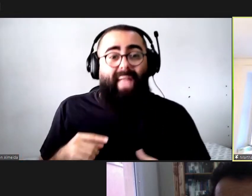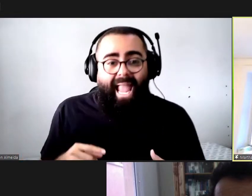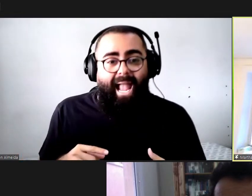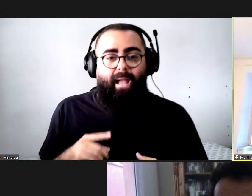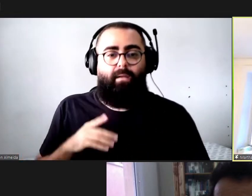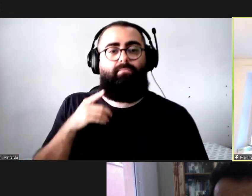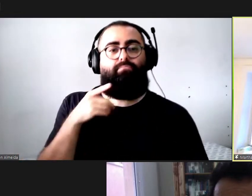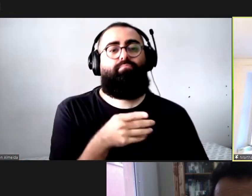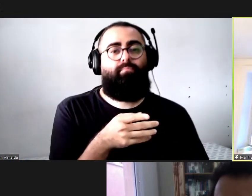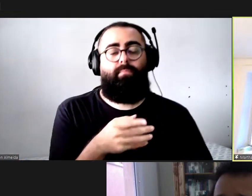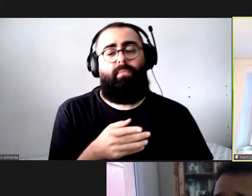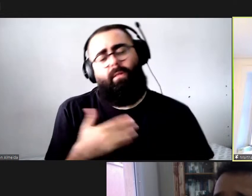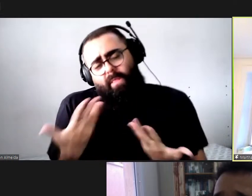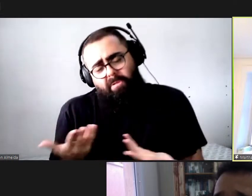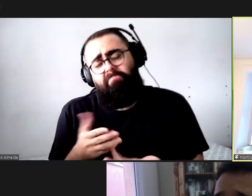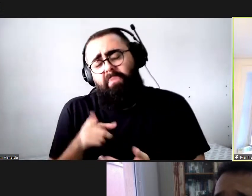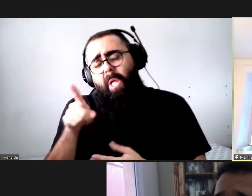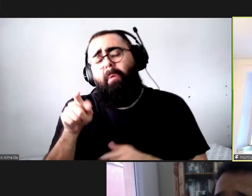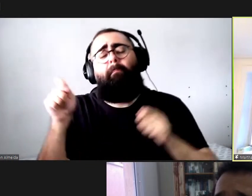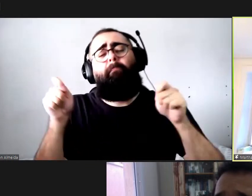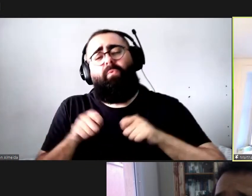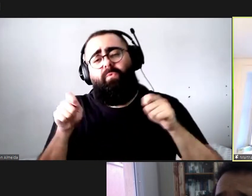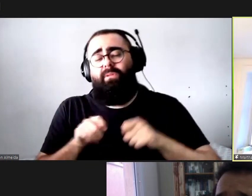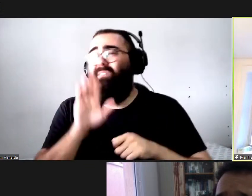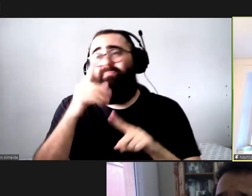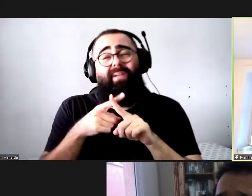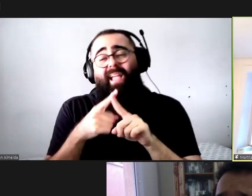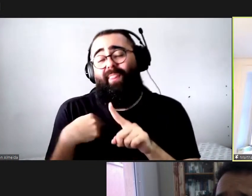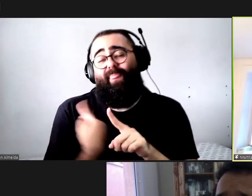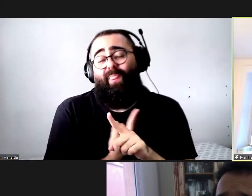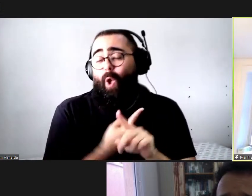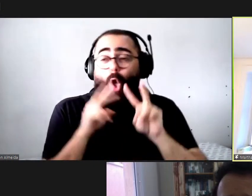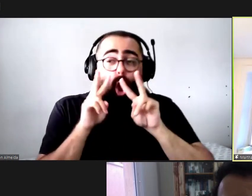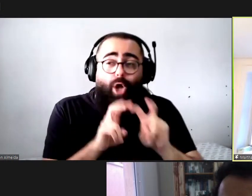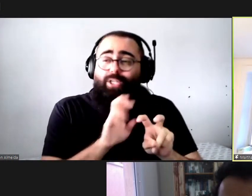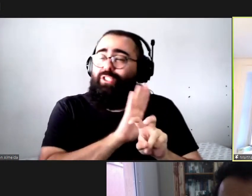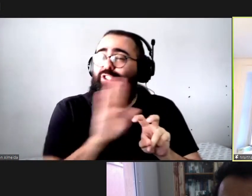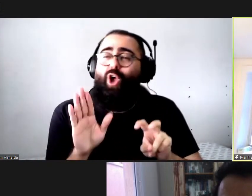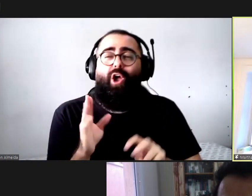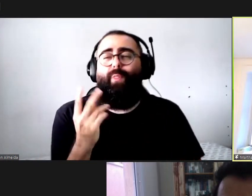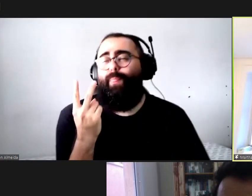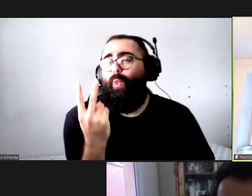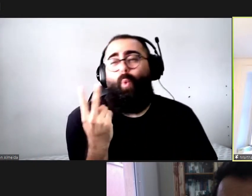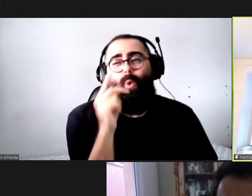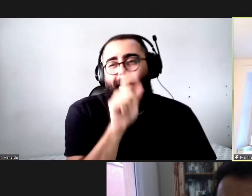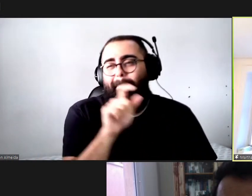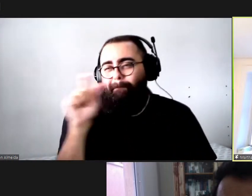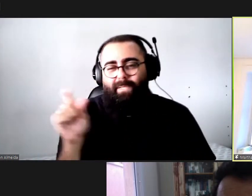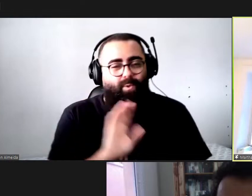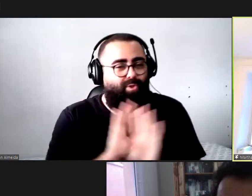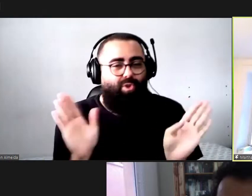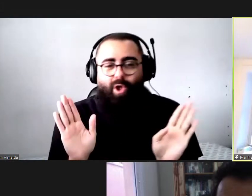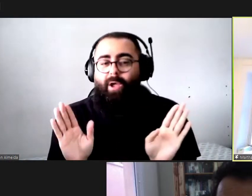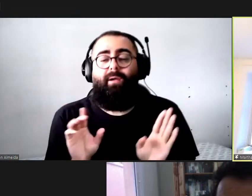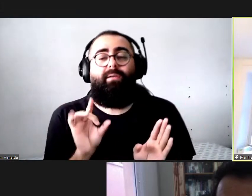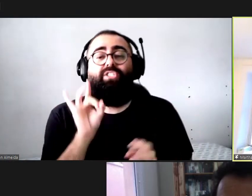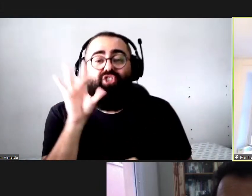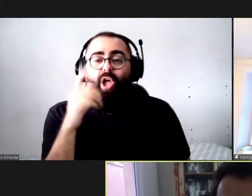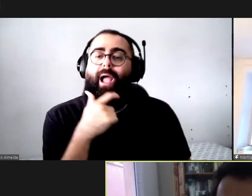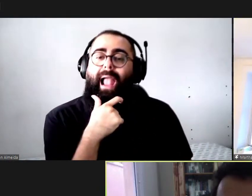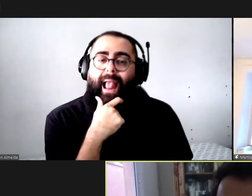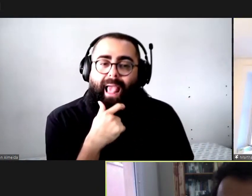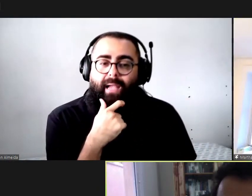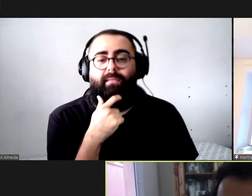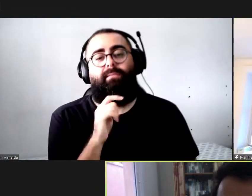mean, it's entirely possible, because we have only looked at a small number of speakers and only for English. Yeah.